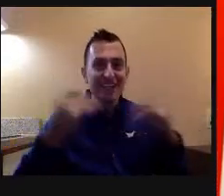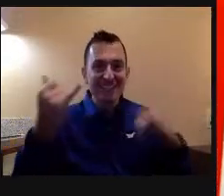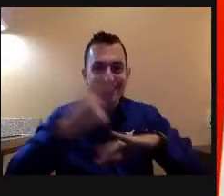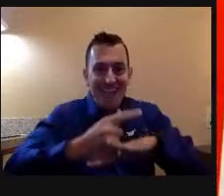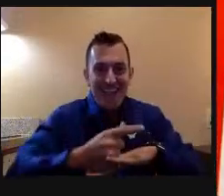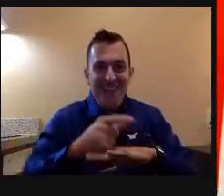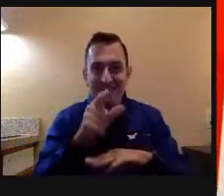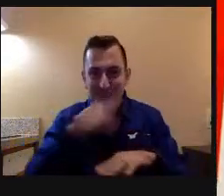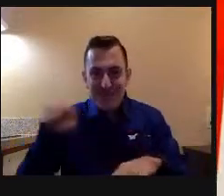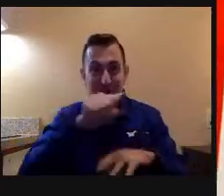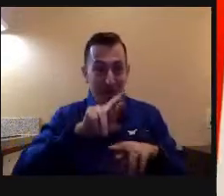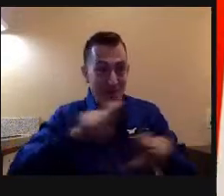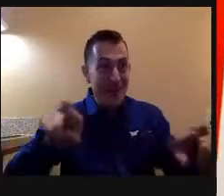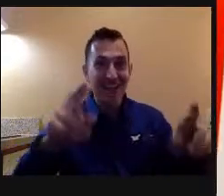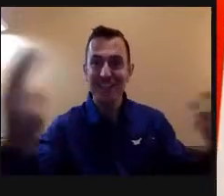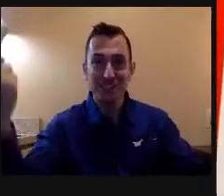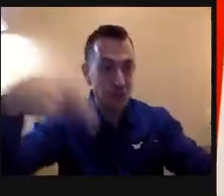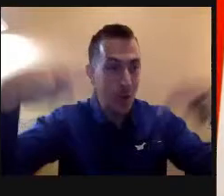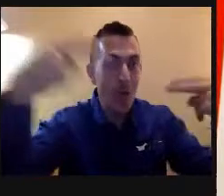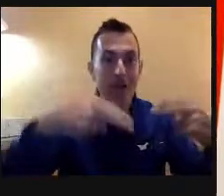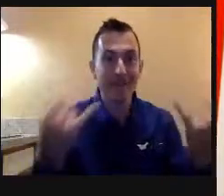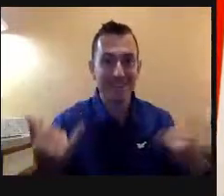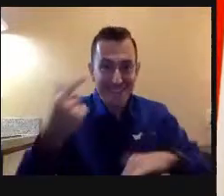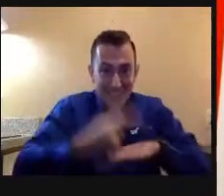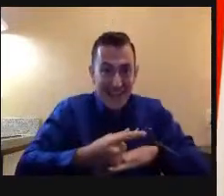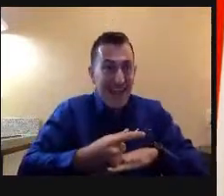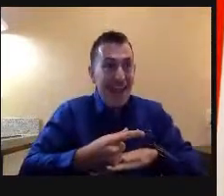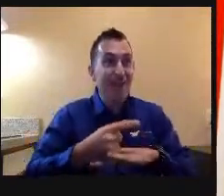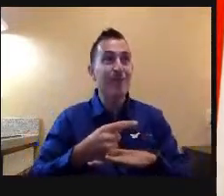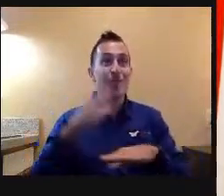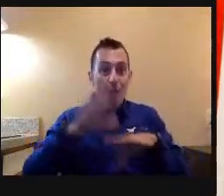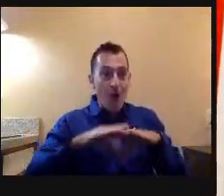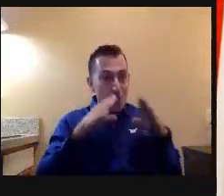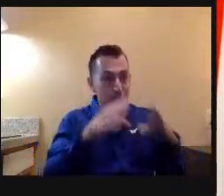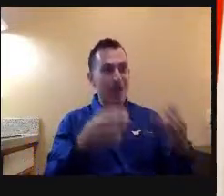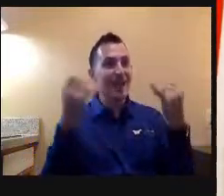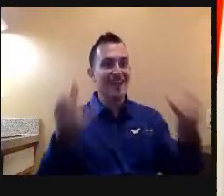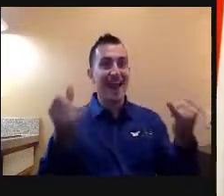and girls, why don't you join us today? We're on our way now. Let's go.